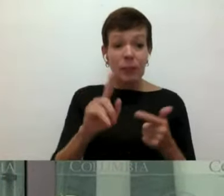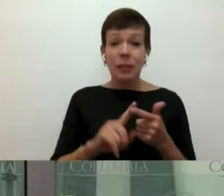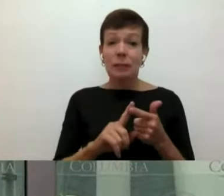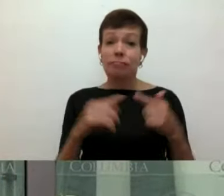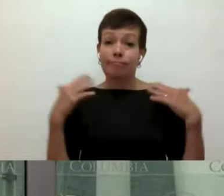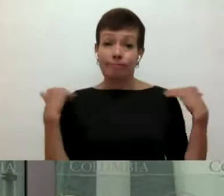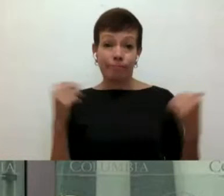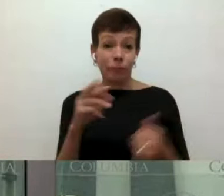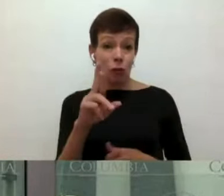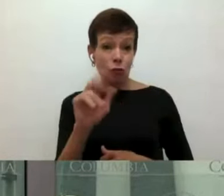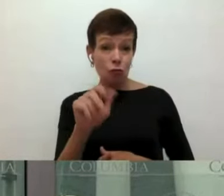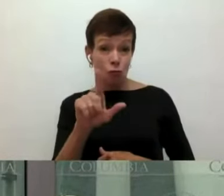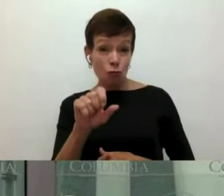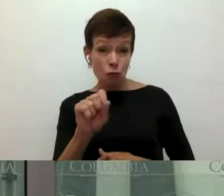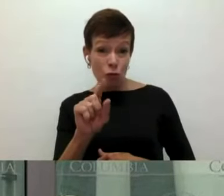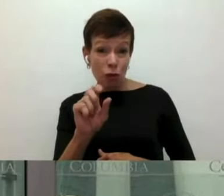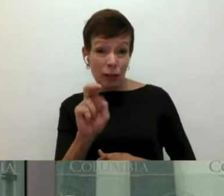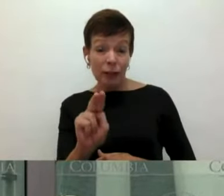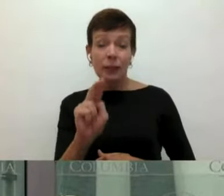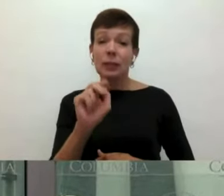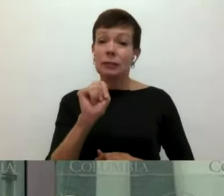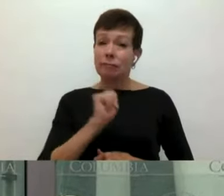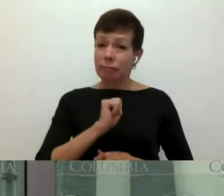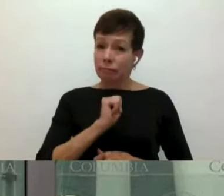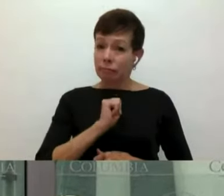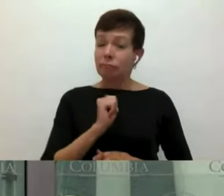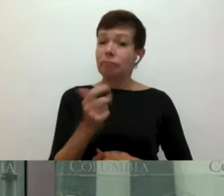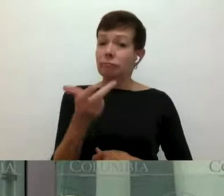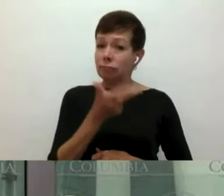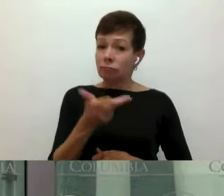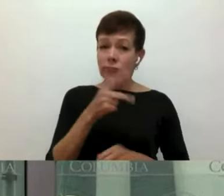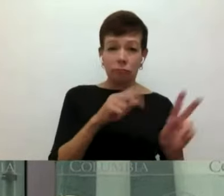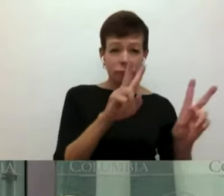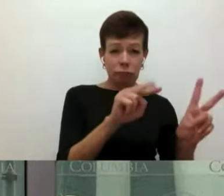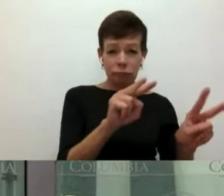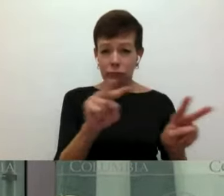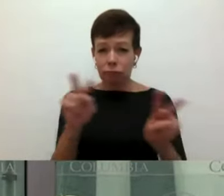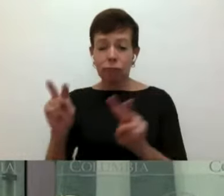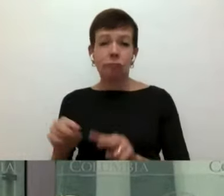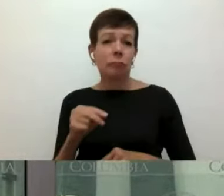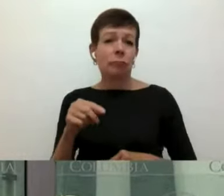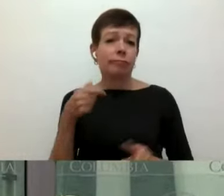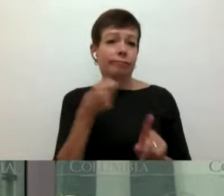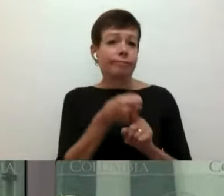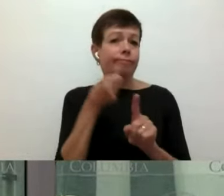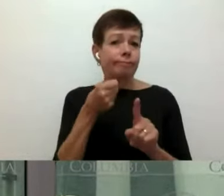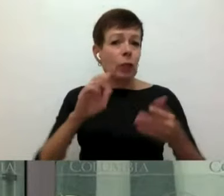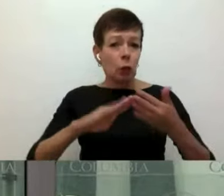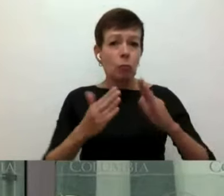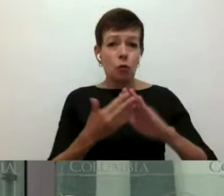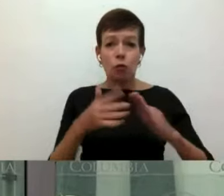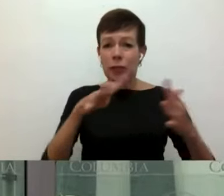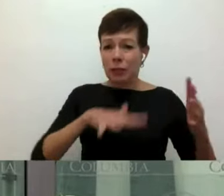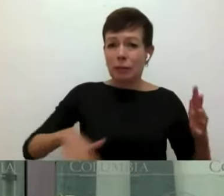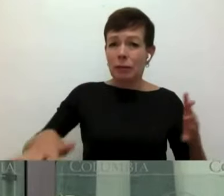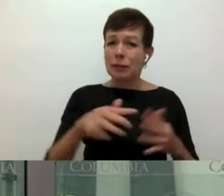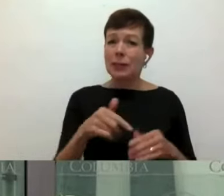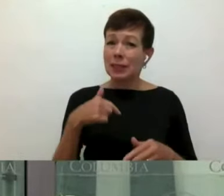See personnel, leadership, firefighters, and volunteers in Tecumloops, to Suwetmek, Kelowna, West